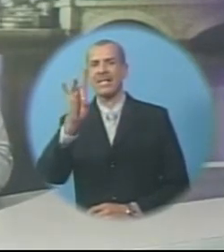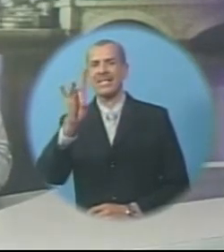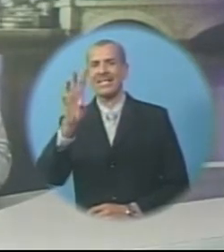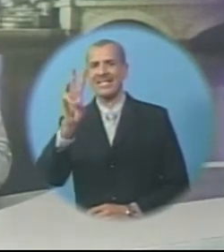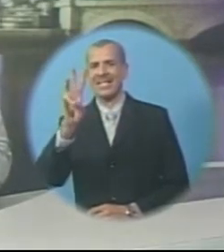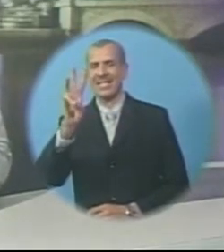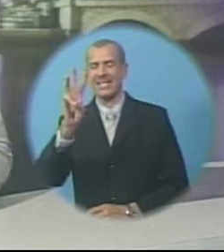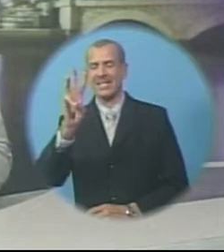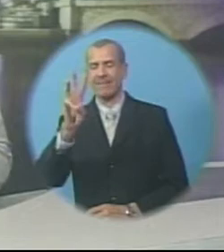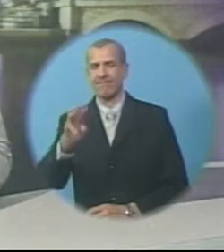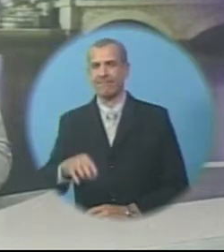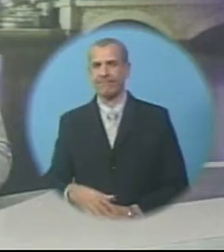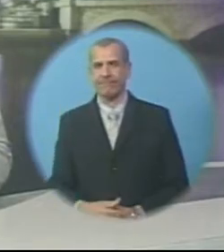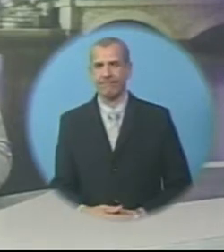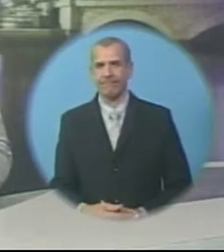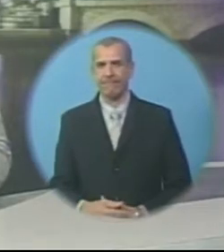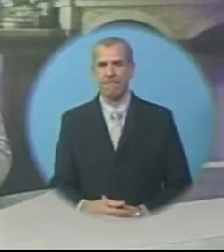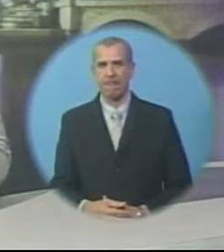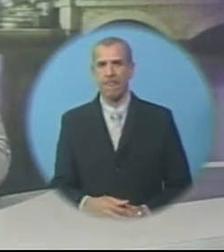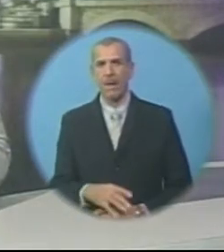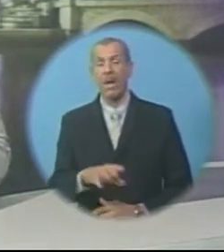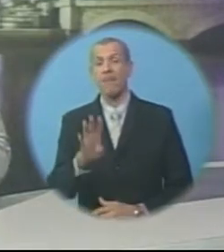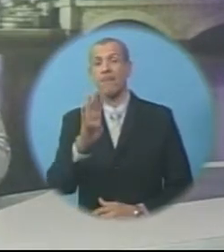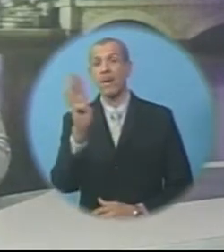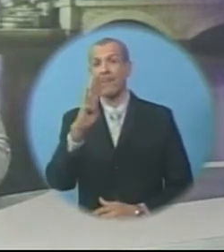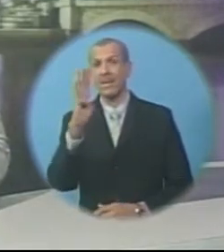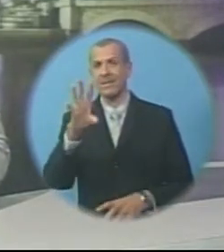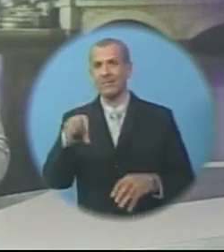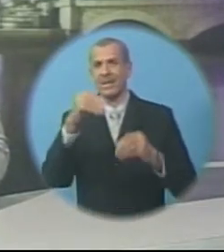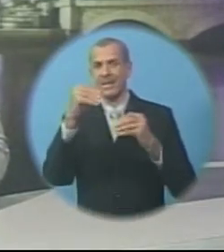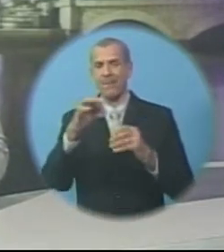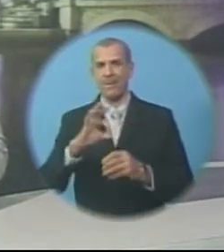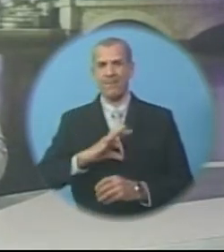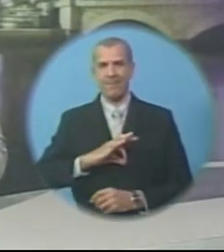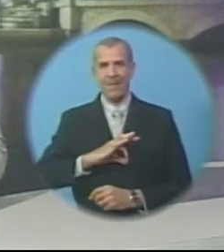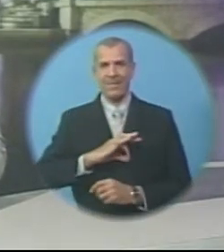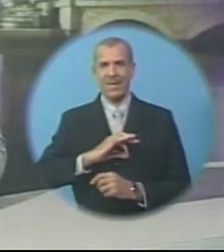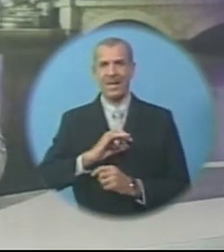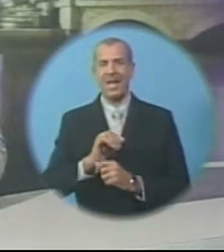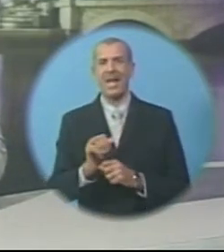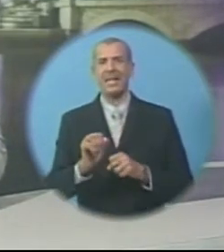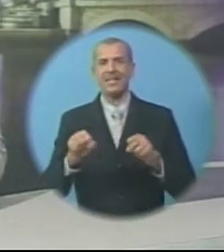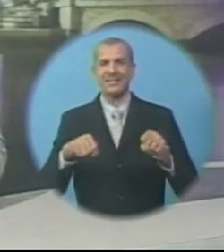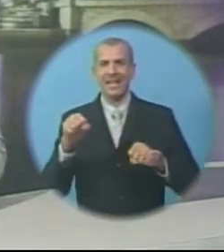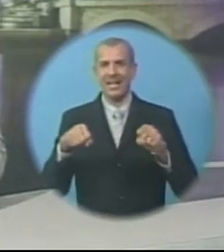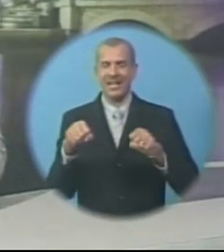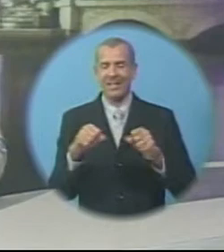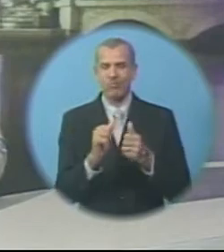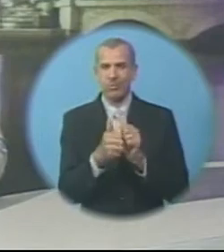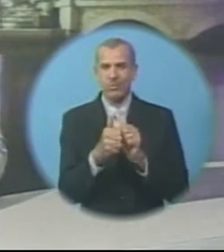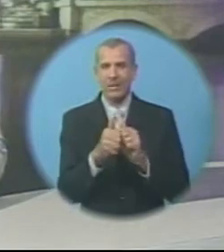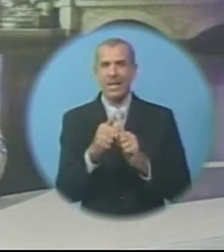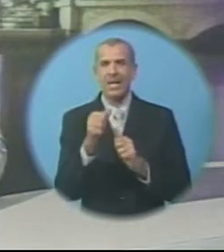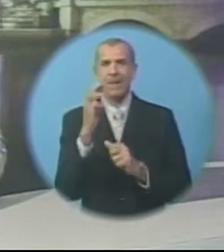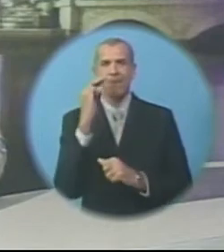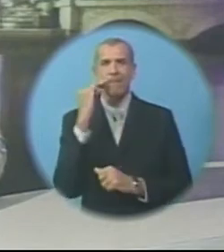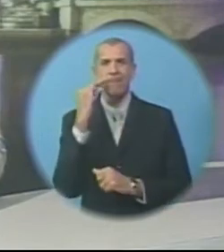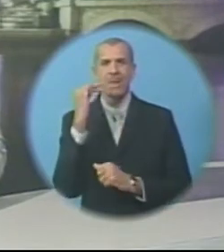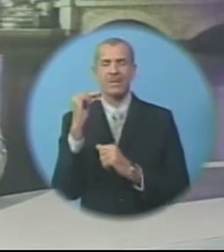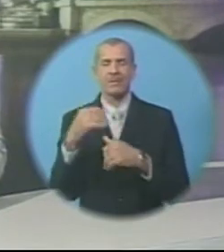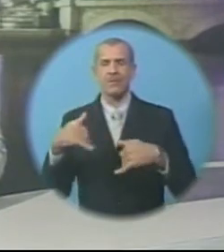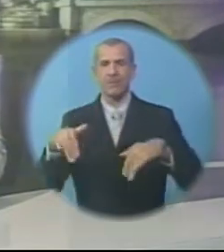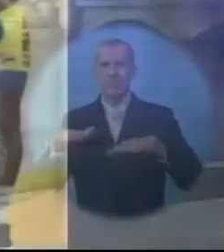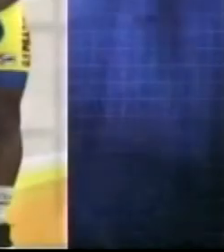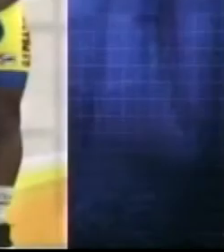386. The Barbados have picked up a medal at the Elite Pan American Cycling Championships over in Mexico. It's a bronze